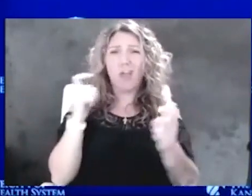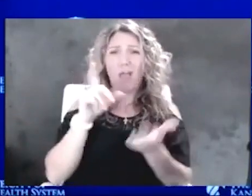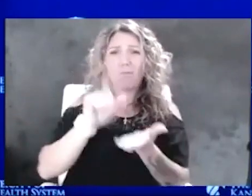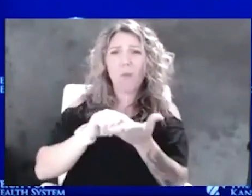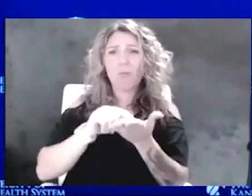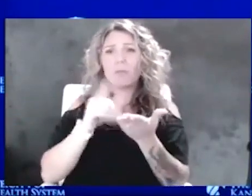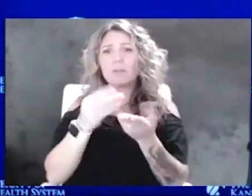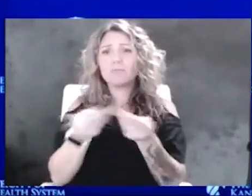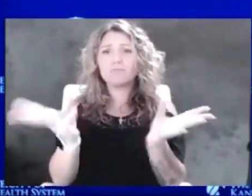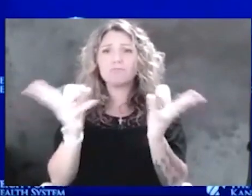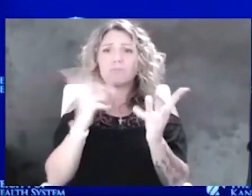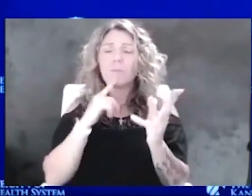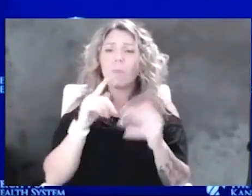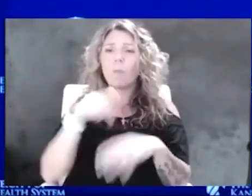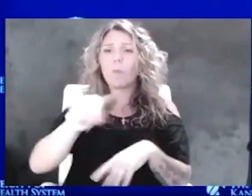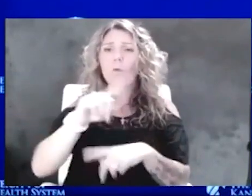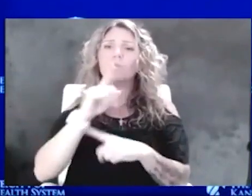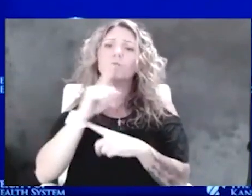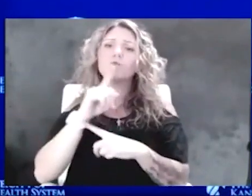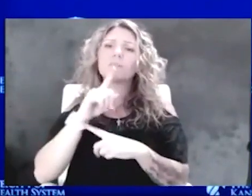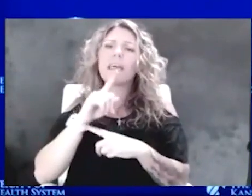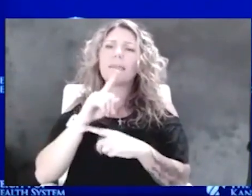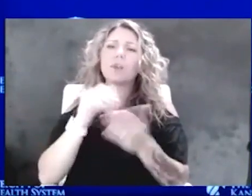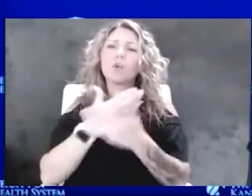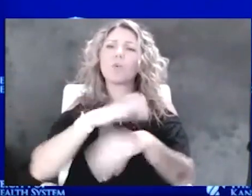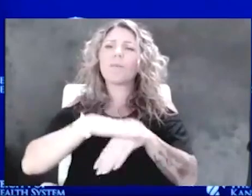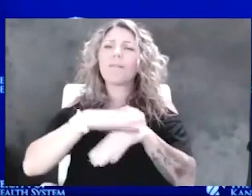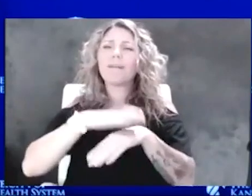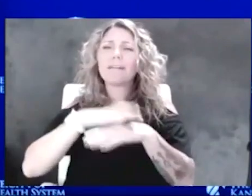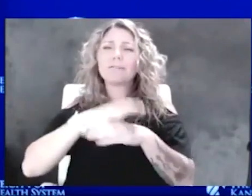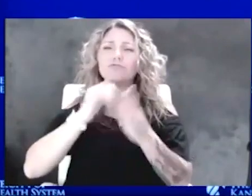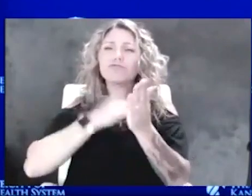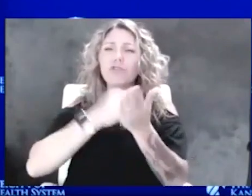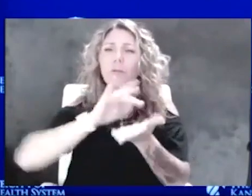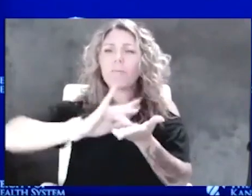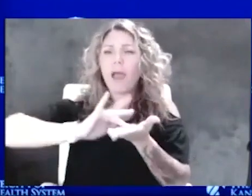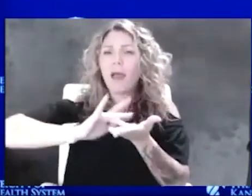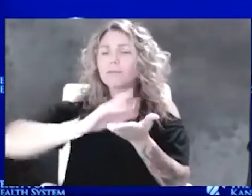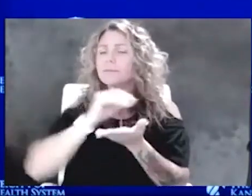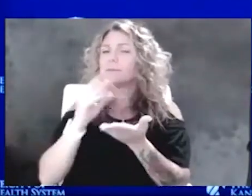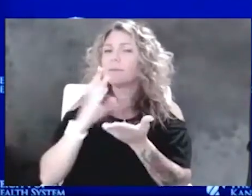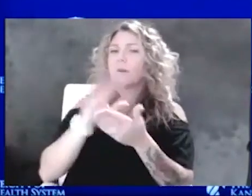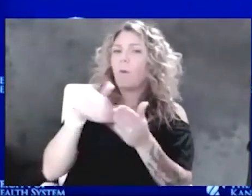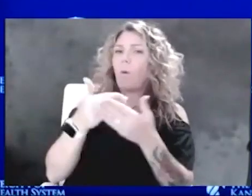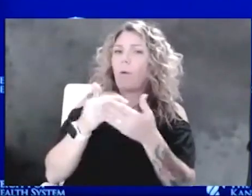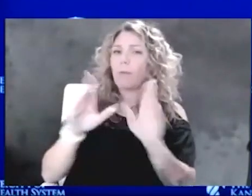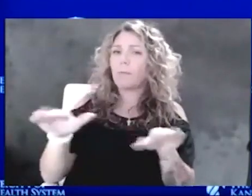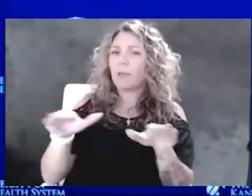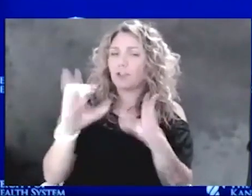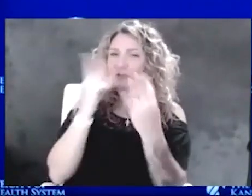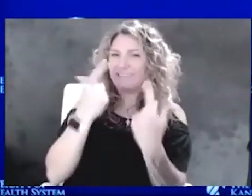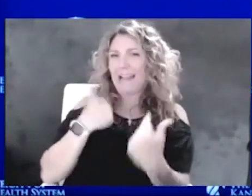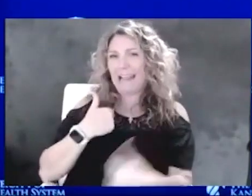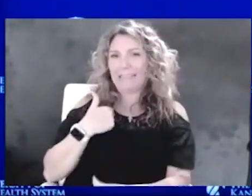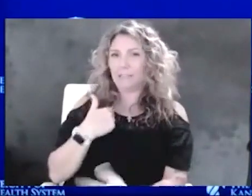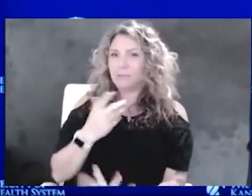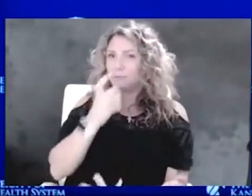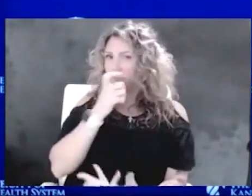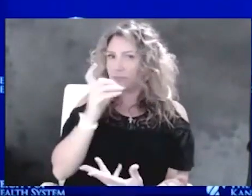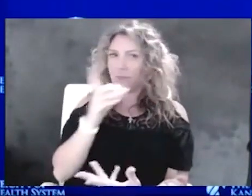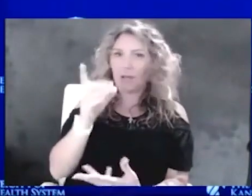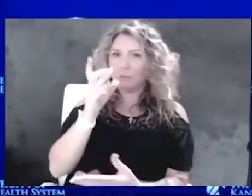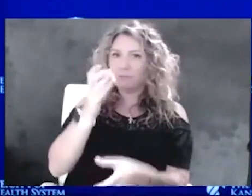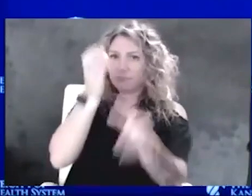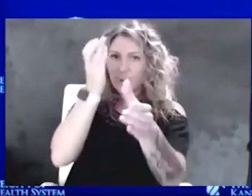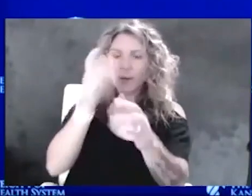journals such as New England Journal of Medicine. Obviously, I'm not going through a lot of the pediatric data, but either the CDC publications, New England Journal of